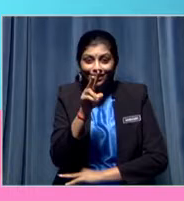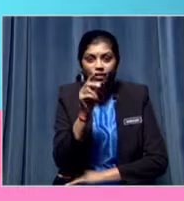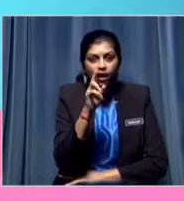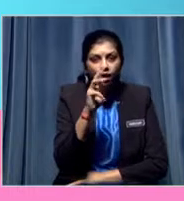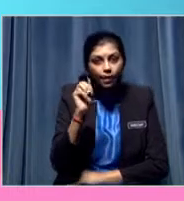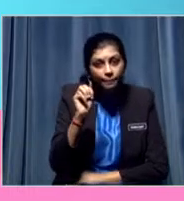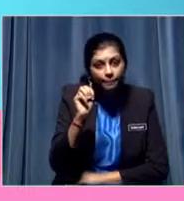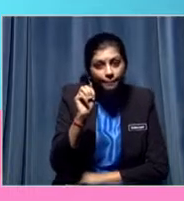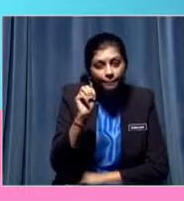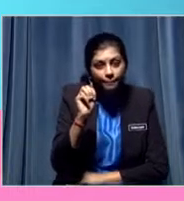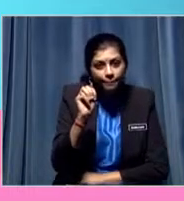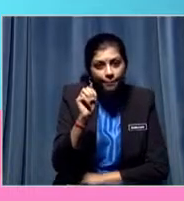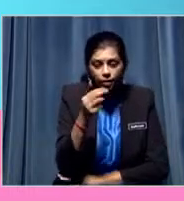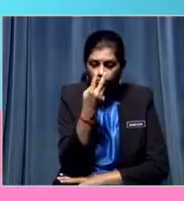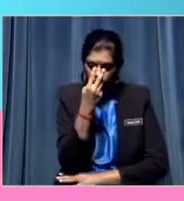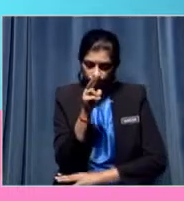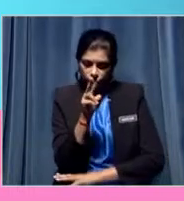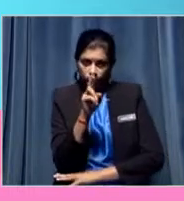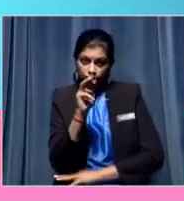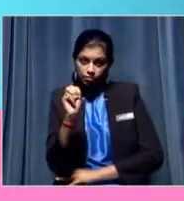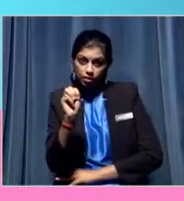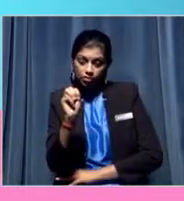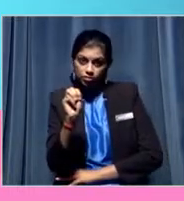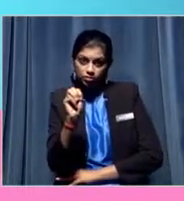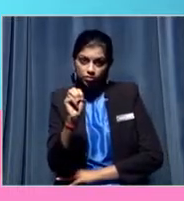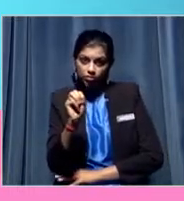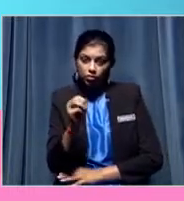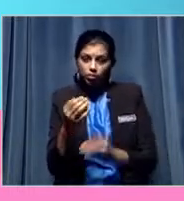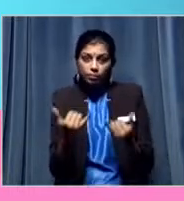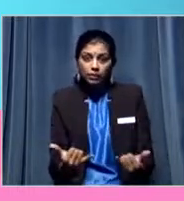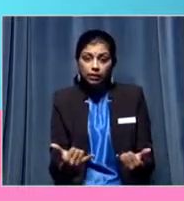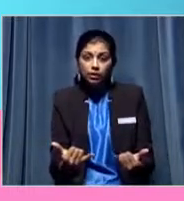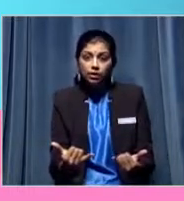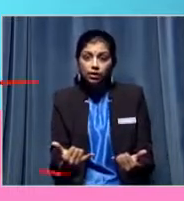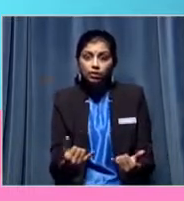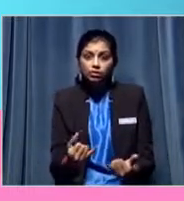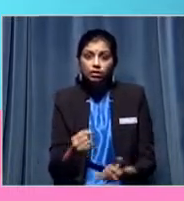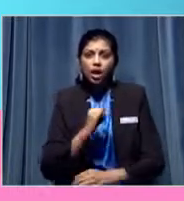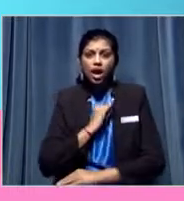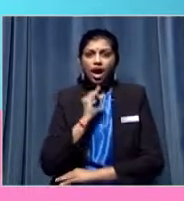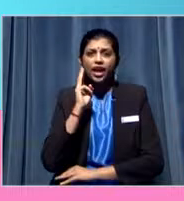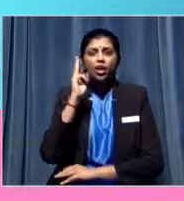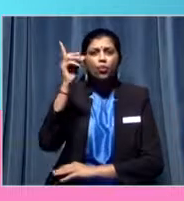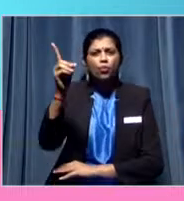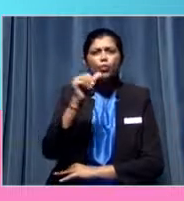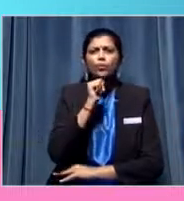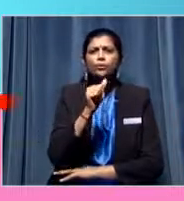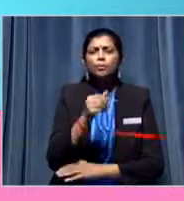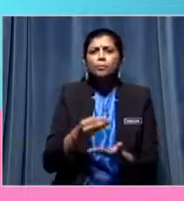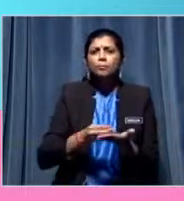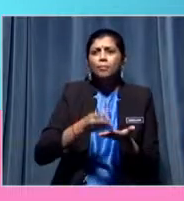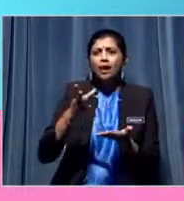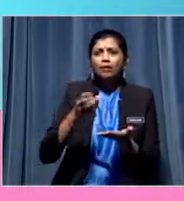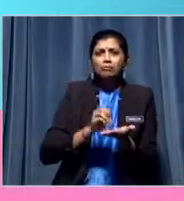price tag. The moment you see the price, you immediately say, I won't buy it, it's too